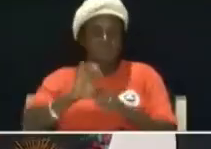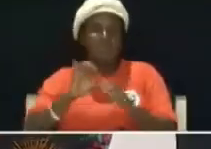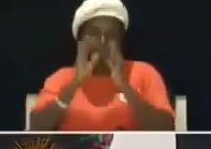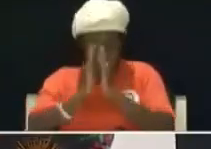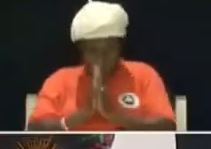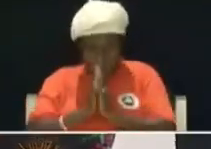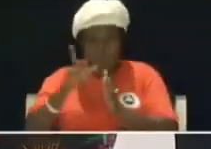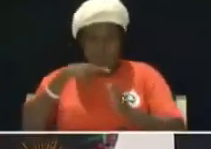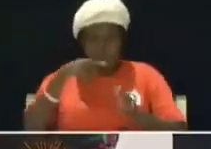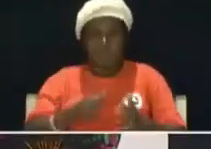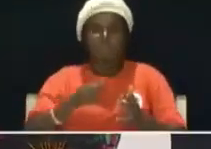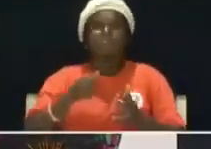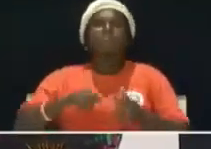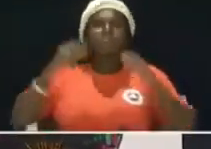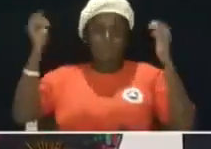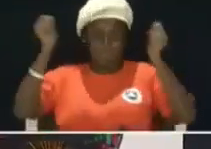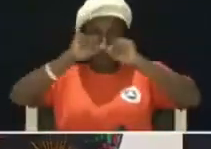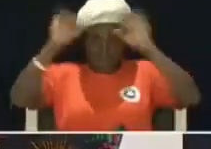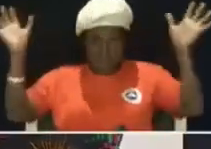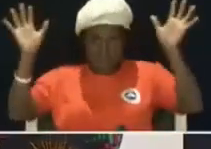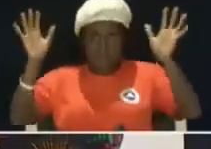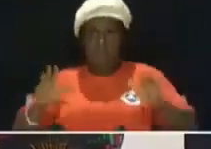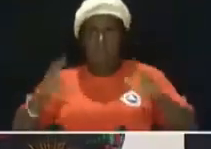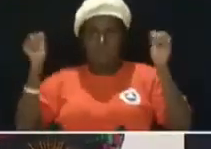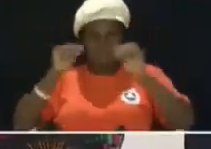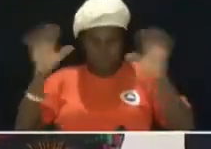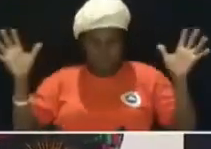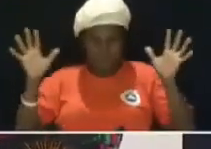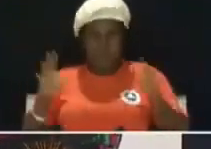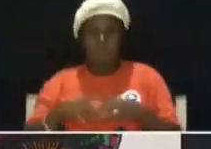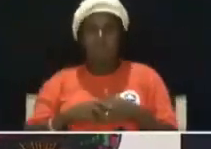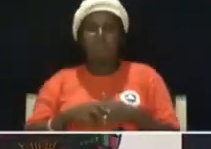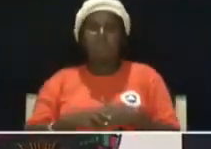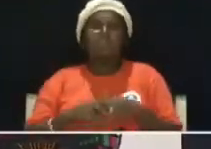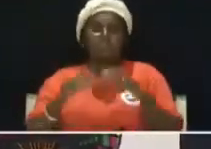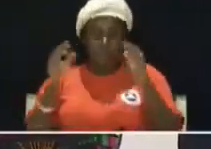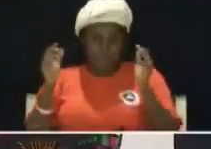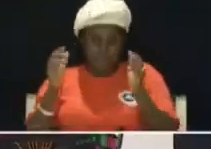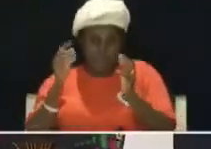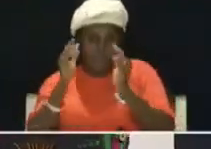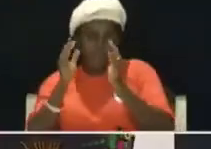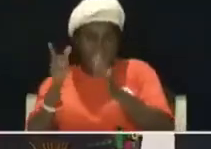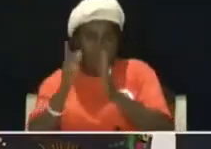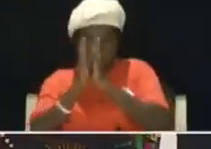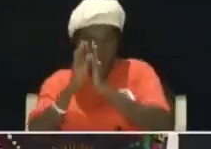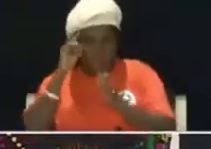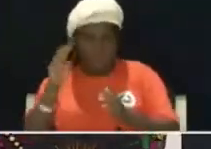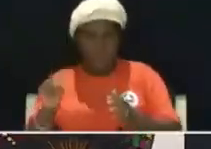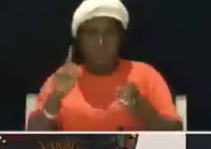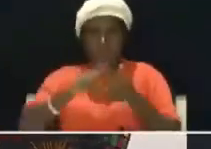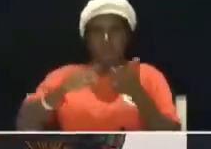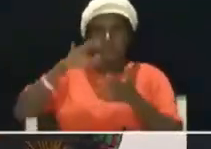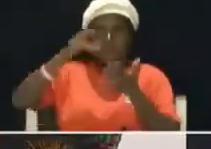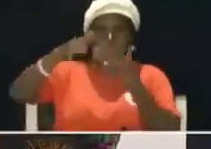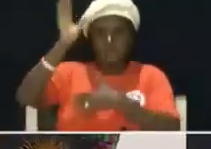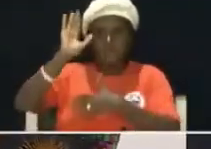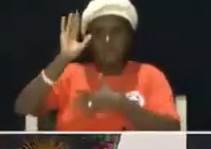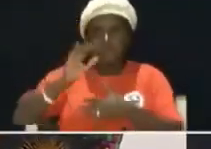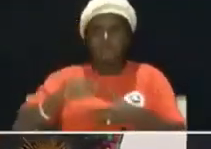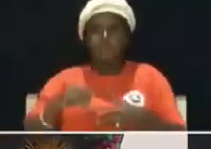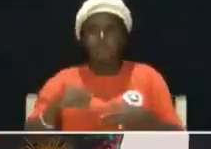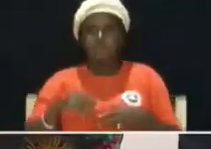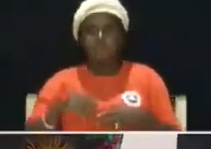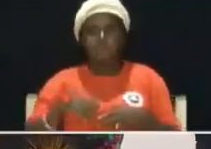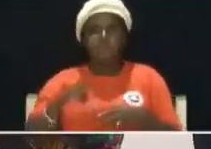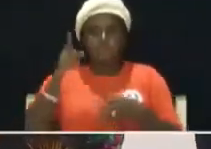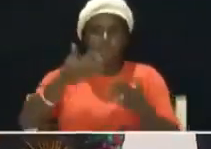in my mind, hallelujah or amen. I now said, I obeyed. And he prayed for me. And to the glory of God, I bought their clothes, three